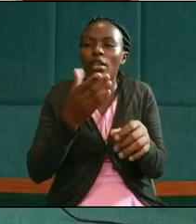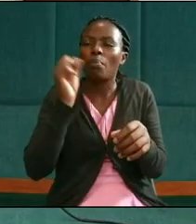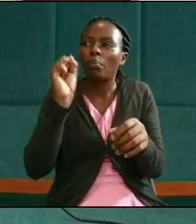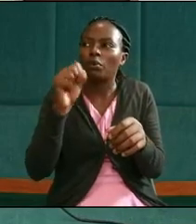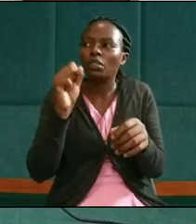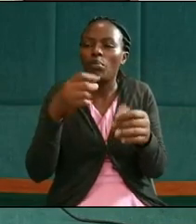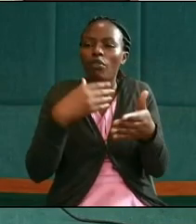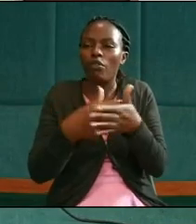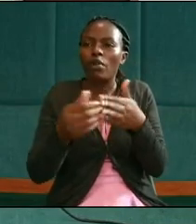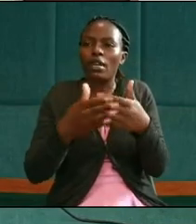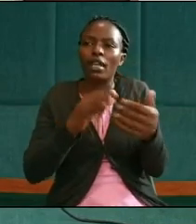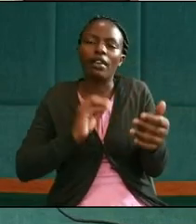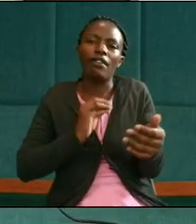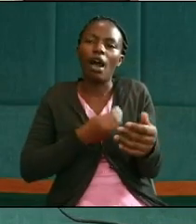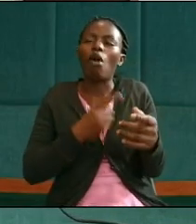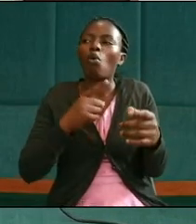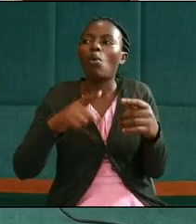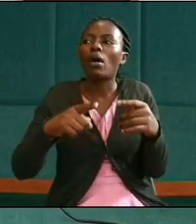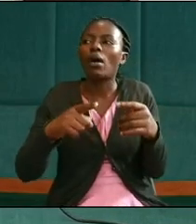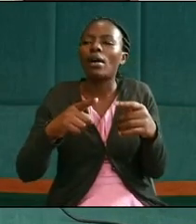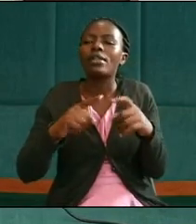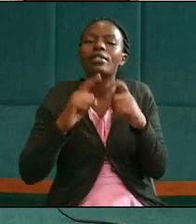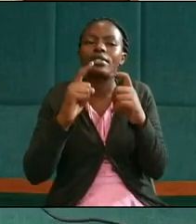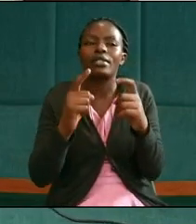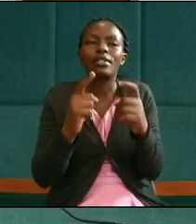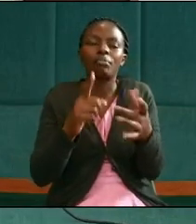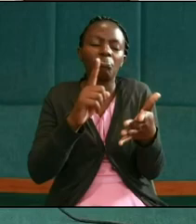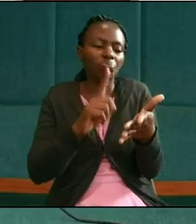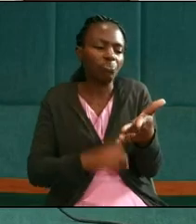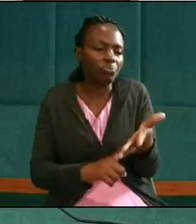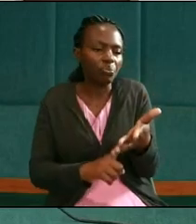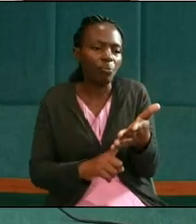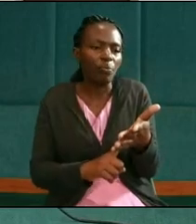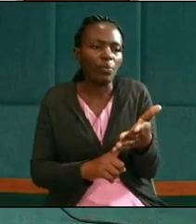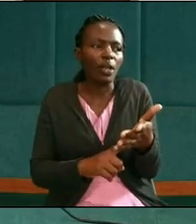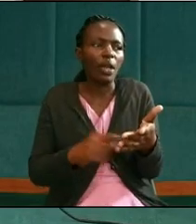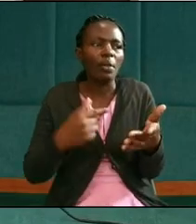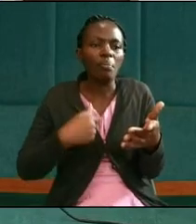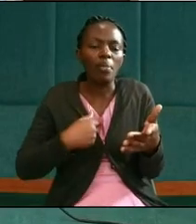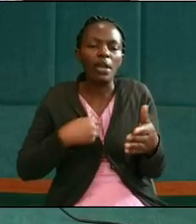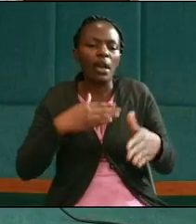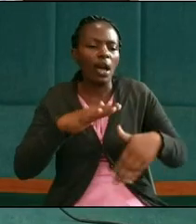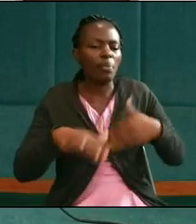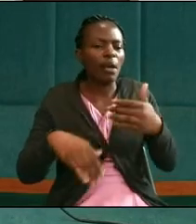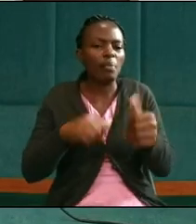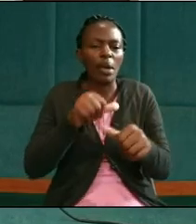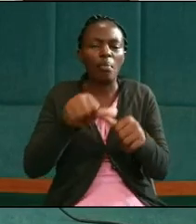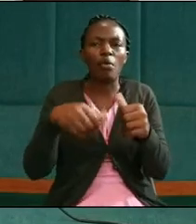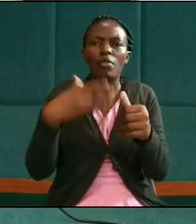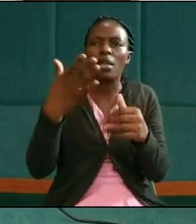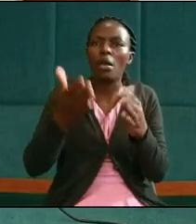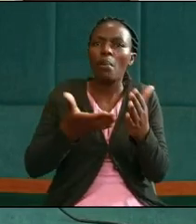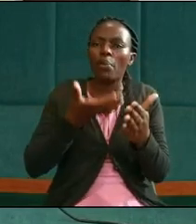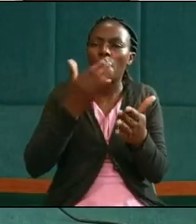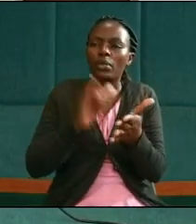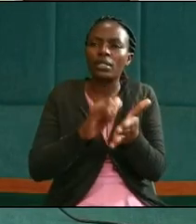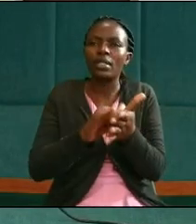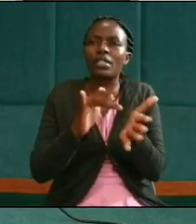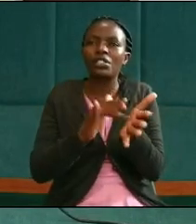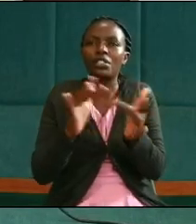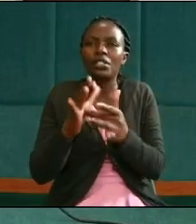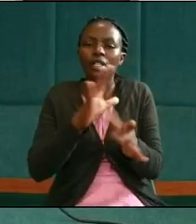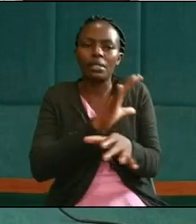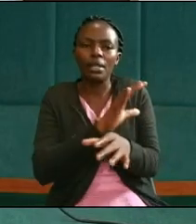our sins. And you know what? What? I'm excited about the promise that Jesus made in Matthew chapter 26,